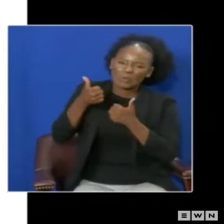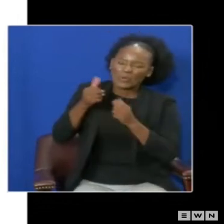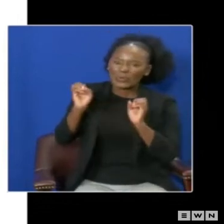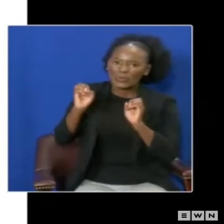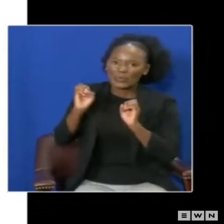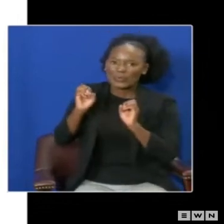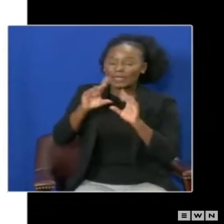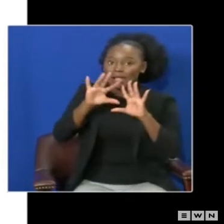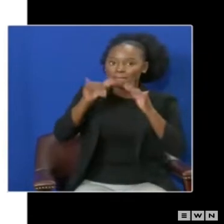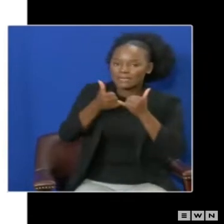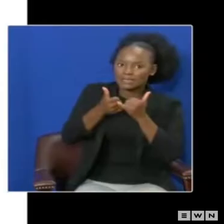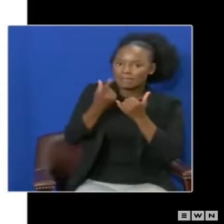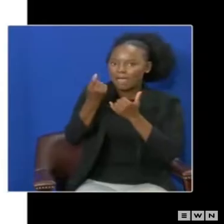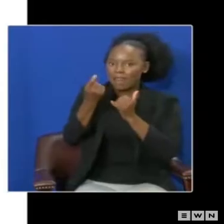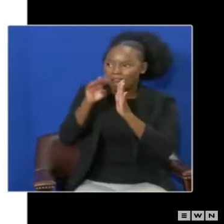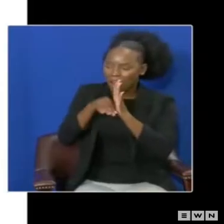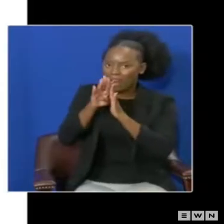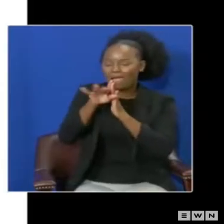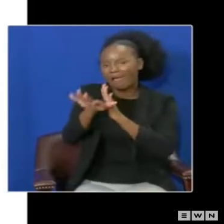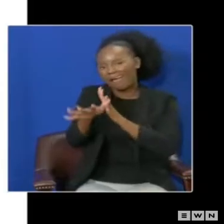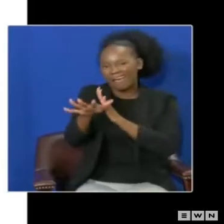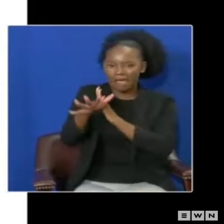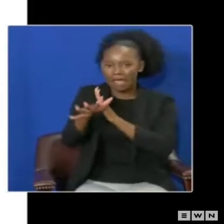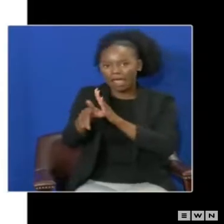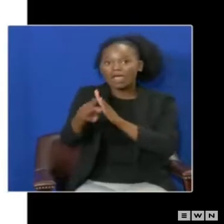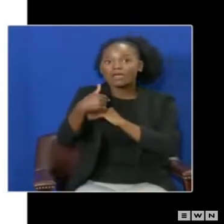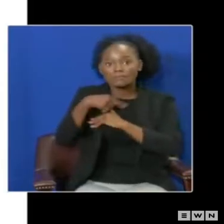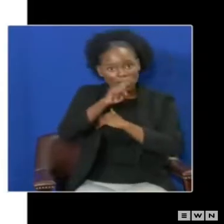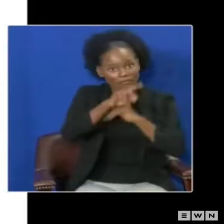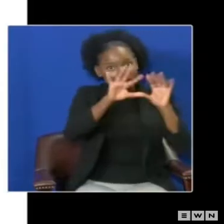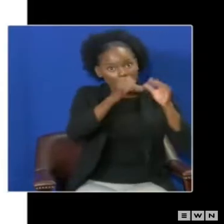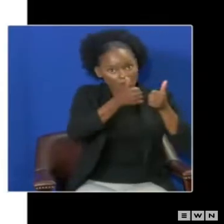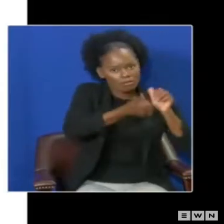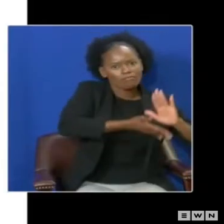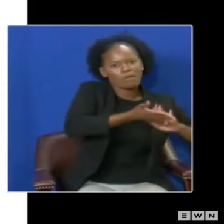all. I need to keep the company stable. It's really bleeding now.